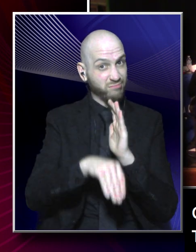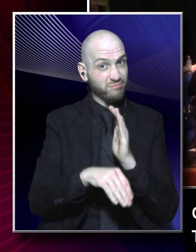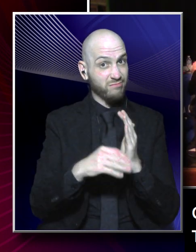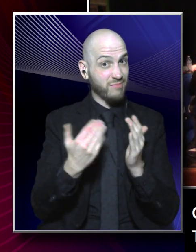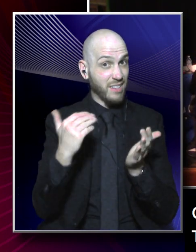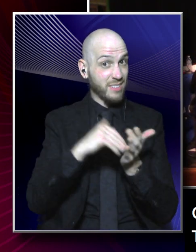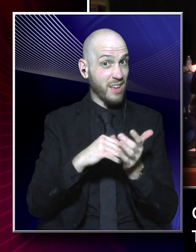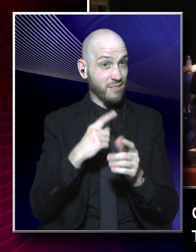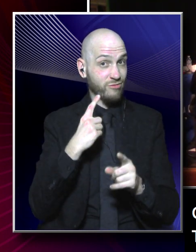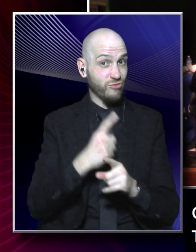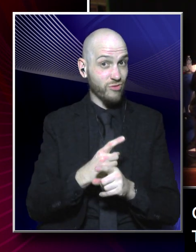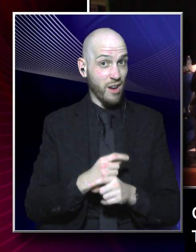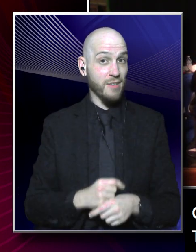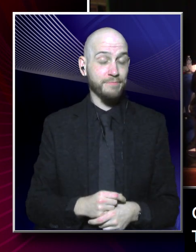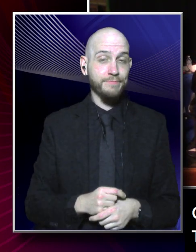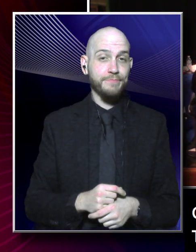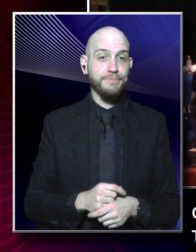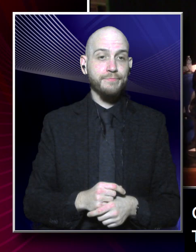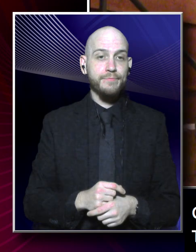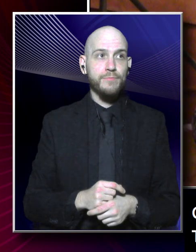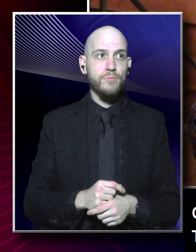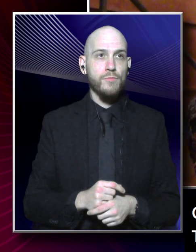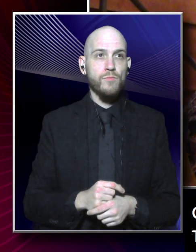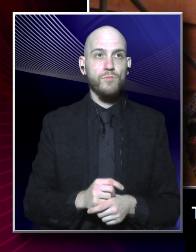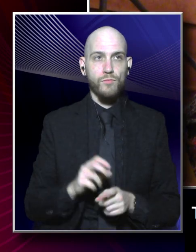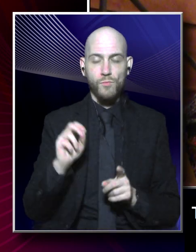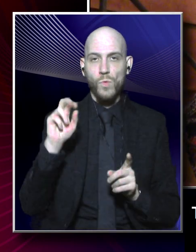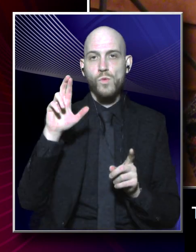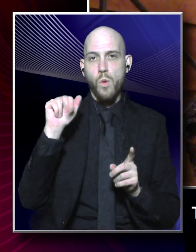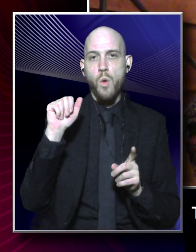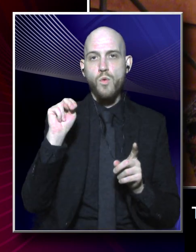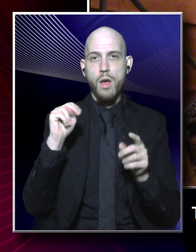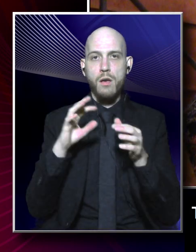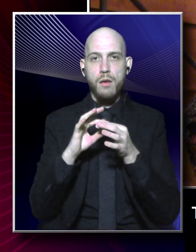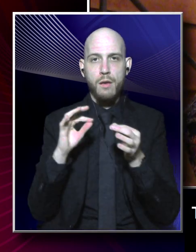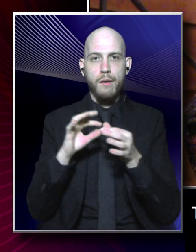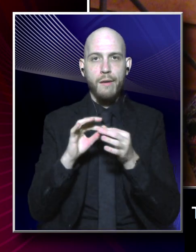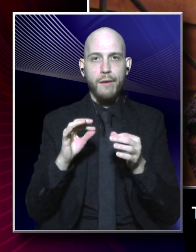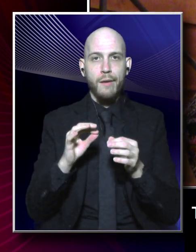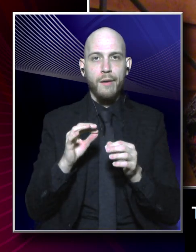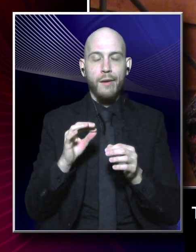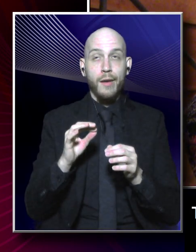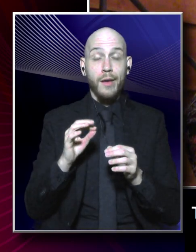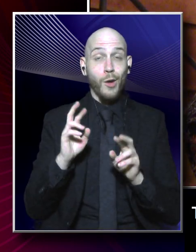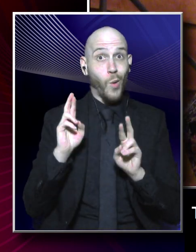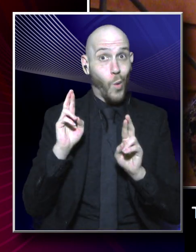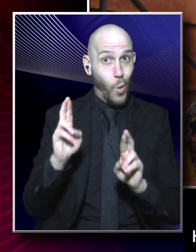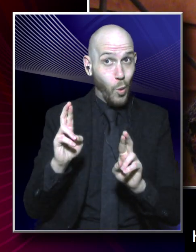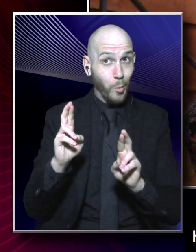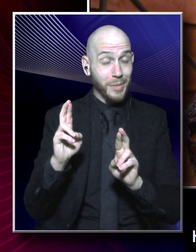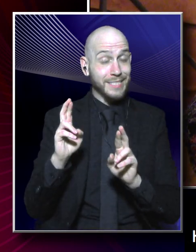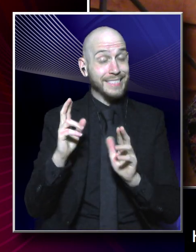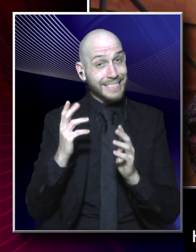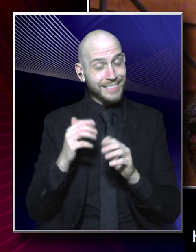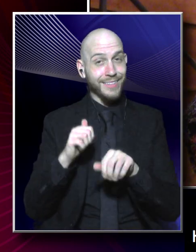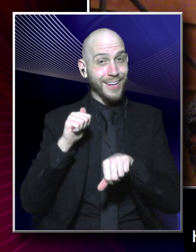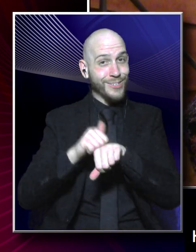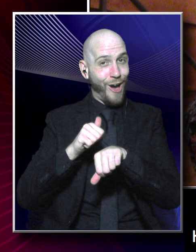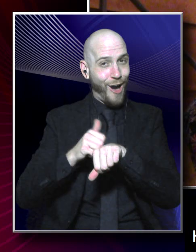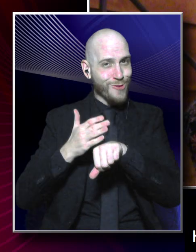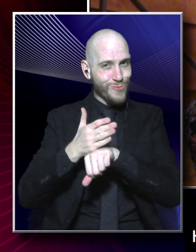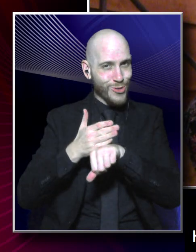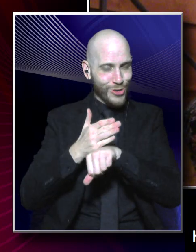that? So the math curriculum, knock on wood, hopefully in February or March, we will be in front of the